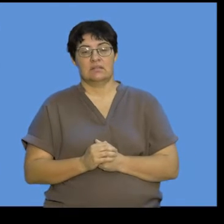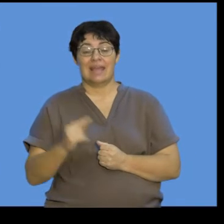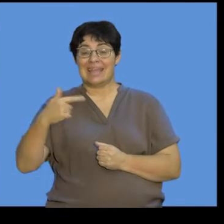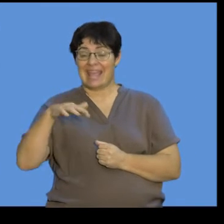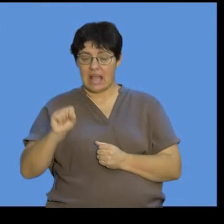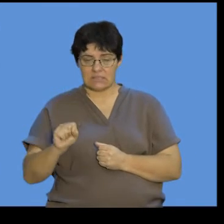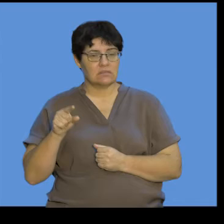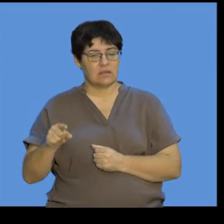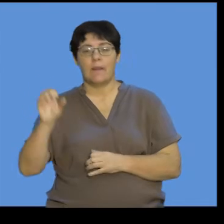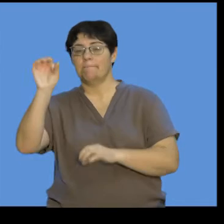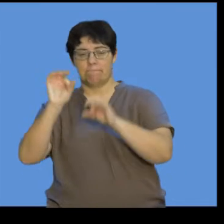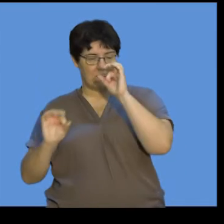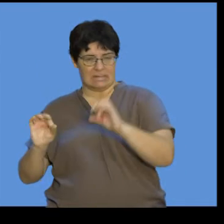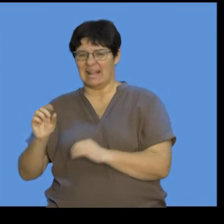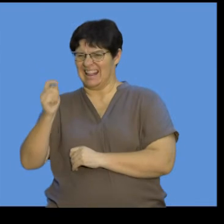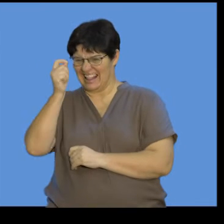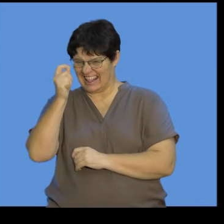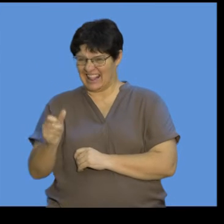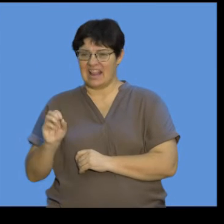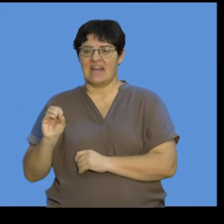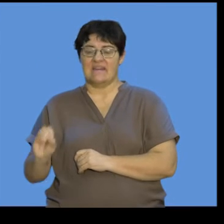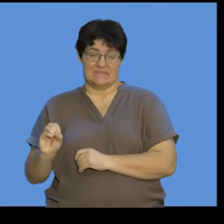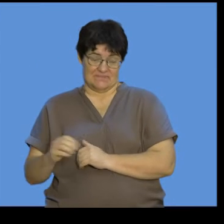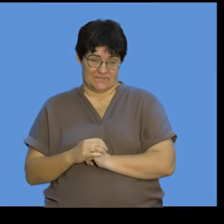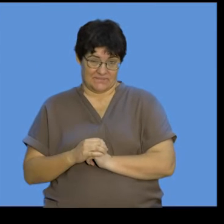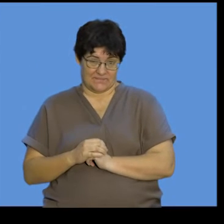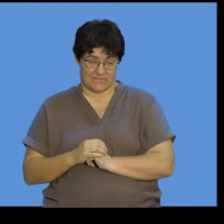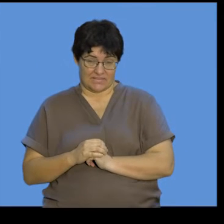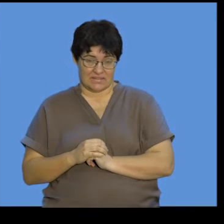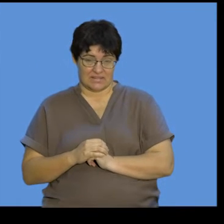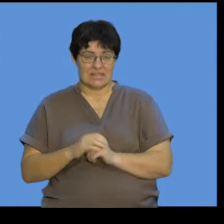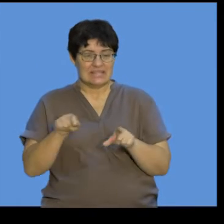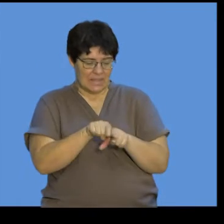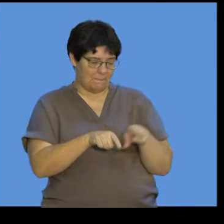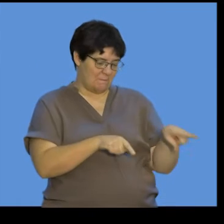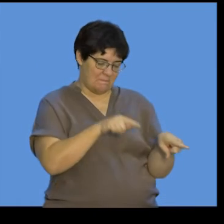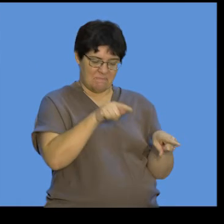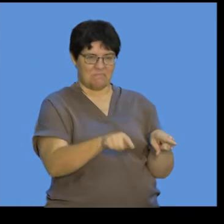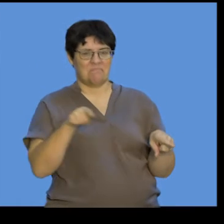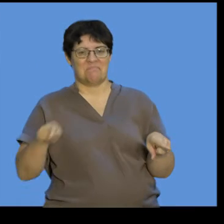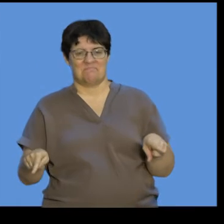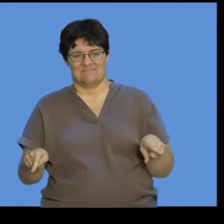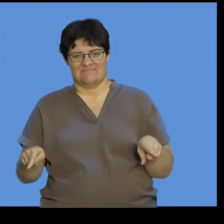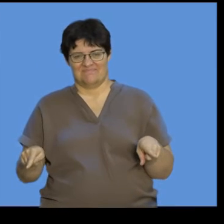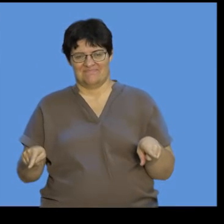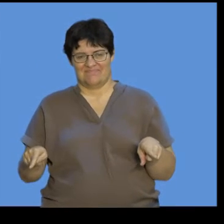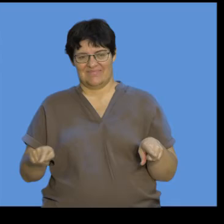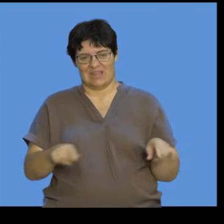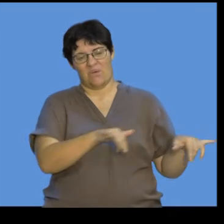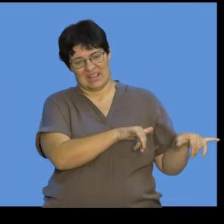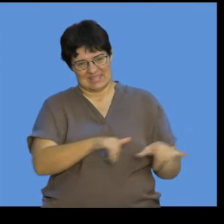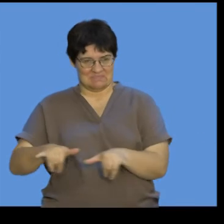these particles, the gas, substances consist of minute particles, which is consistent